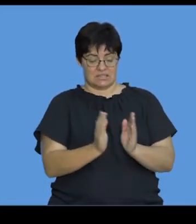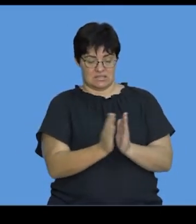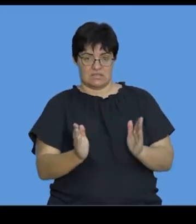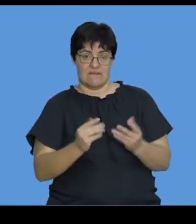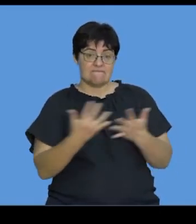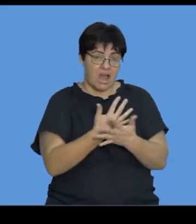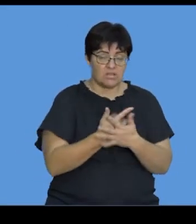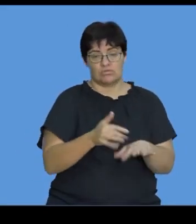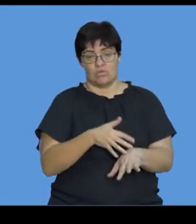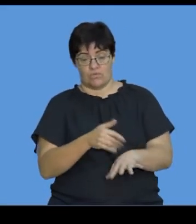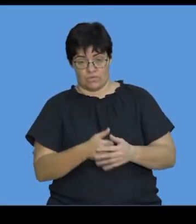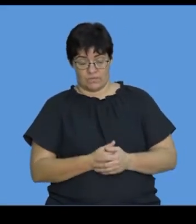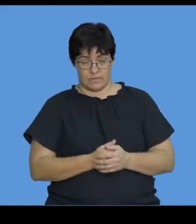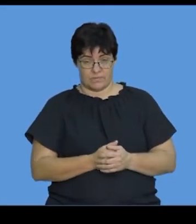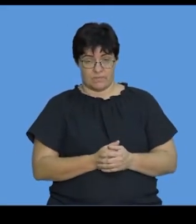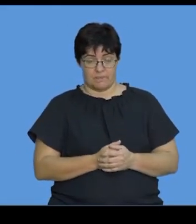seconds. Okay?